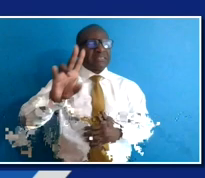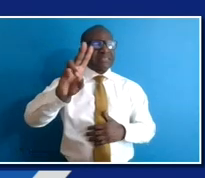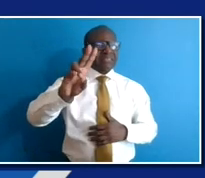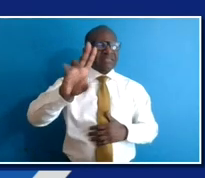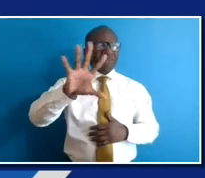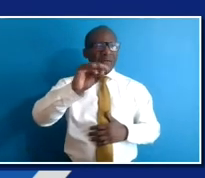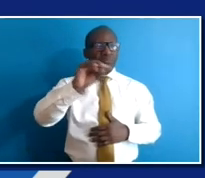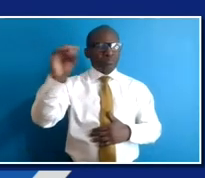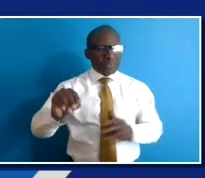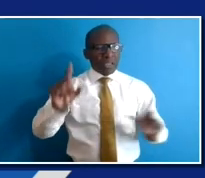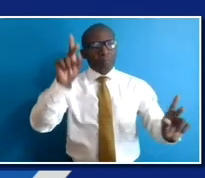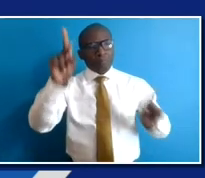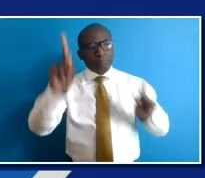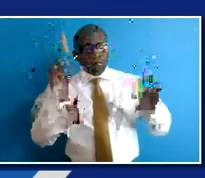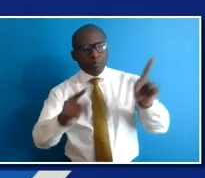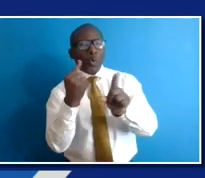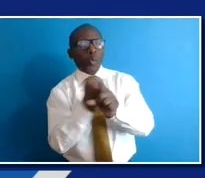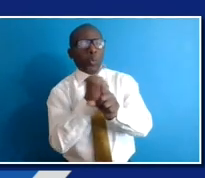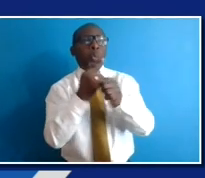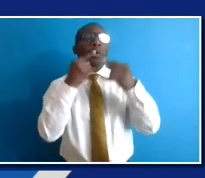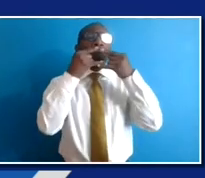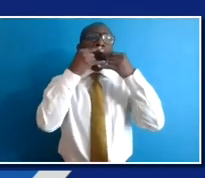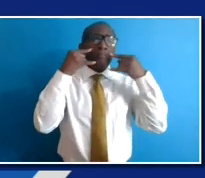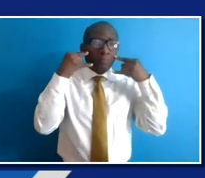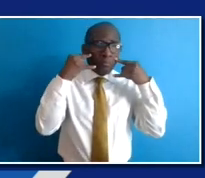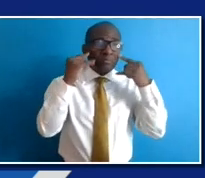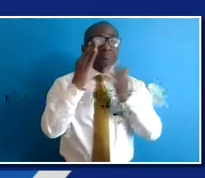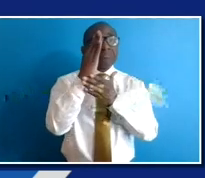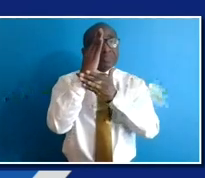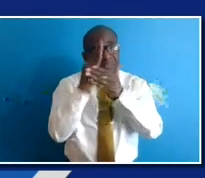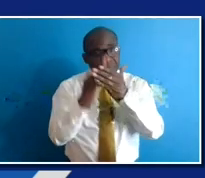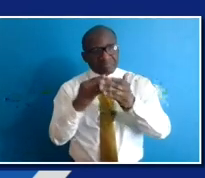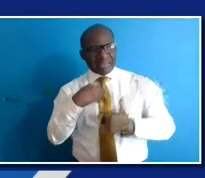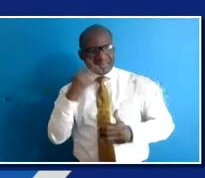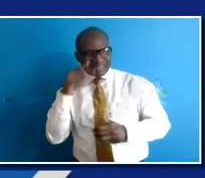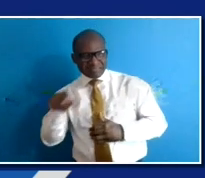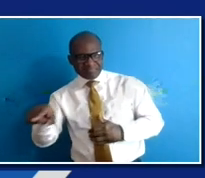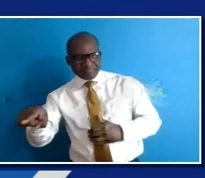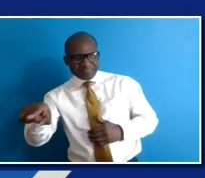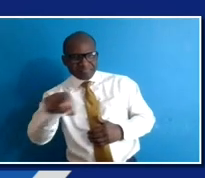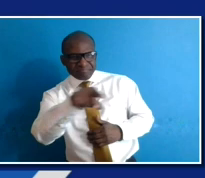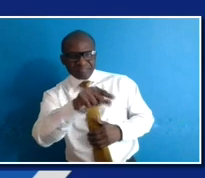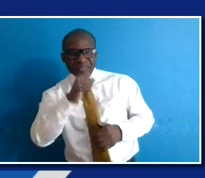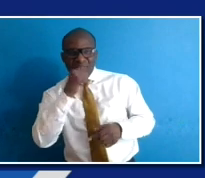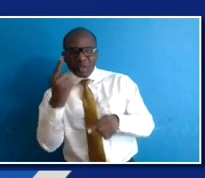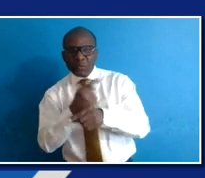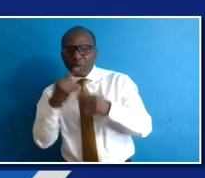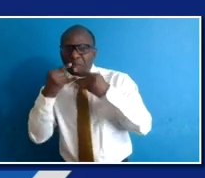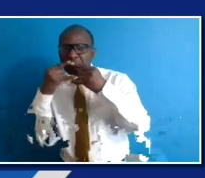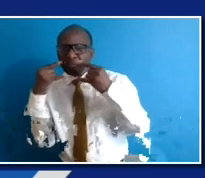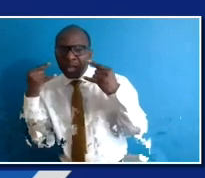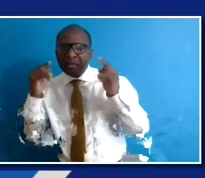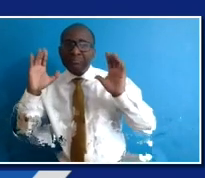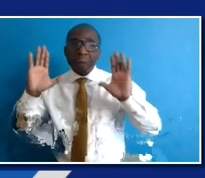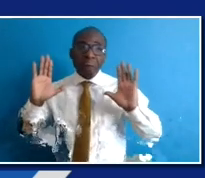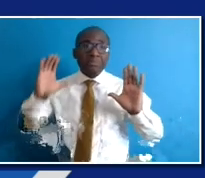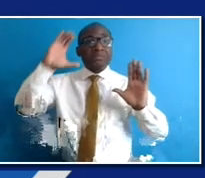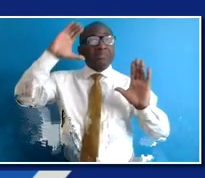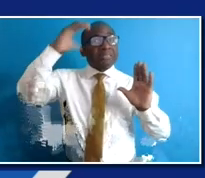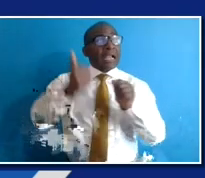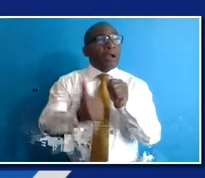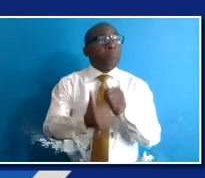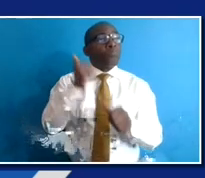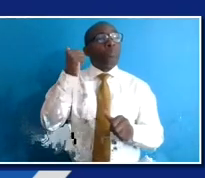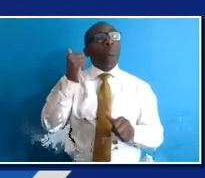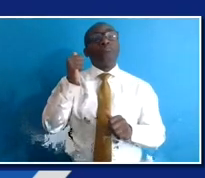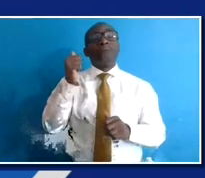of individuals, but the larger number of people, I think, in Westchester are complying. But if you went out just here and you walk through place to place, what you'd also